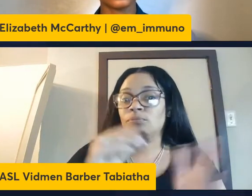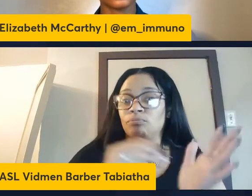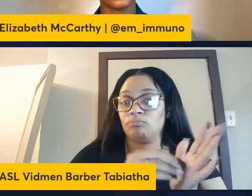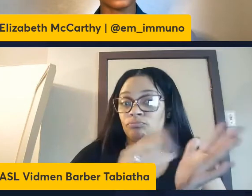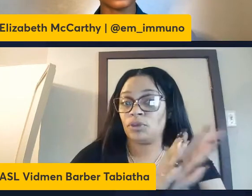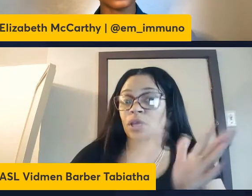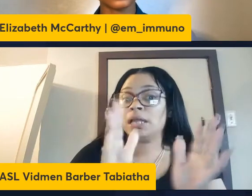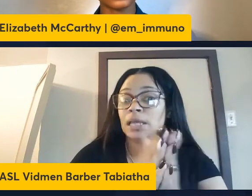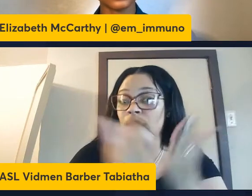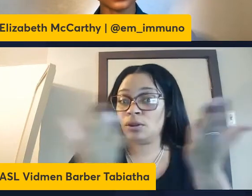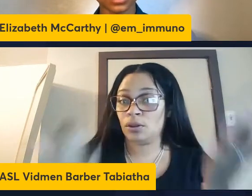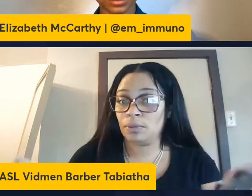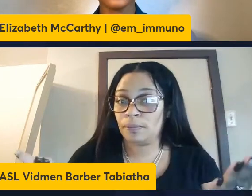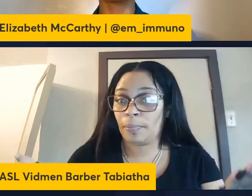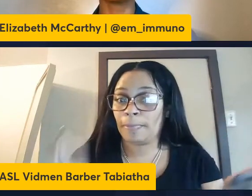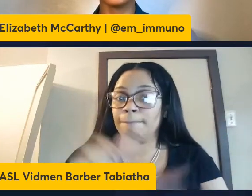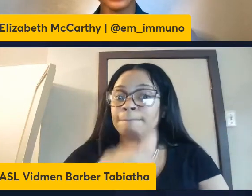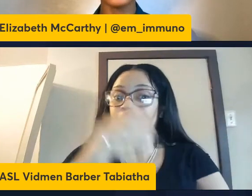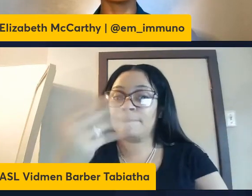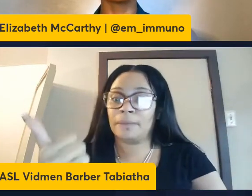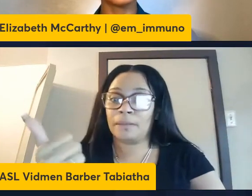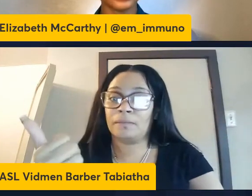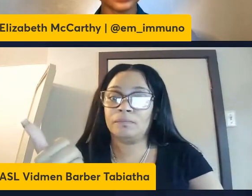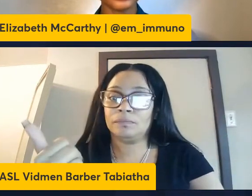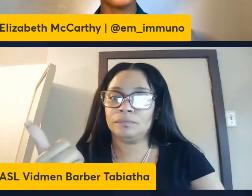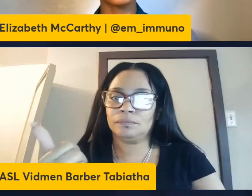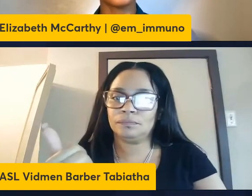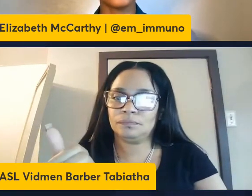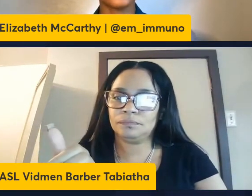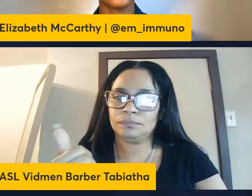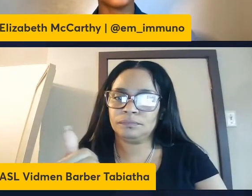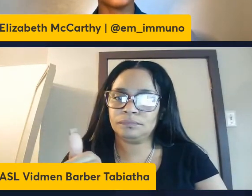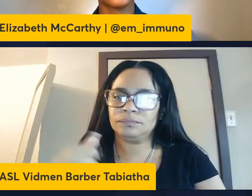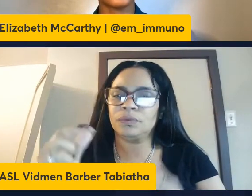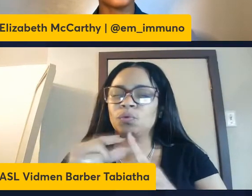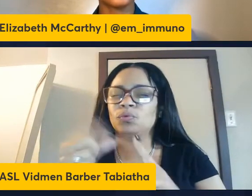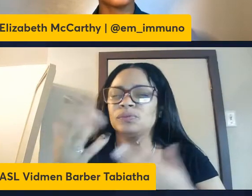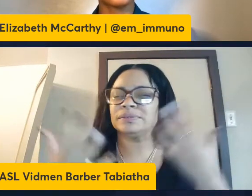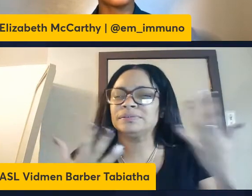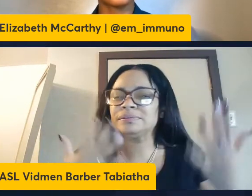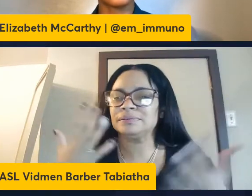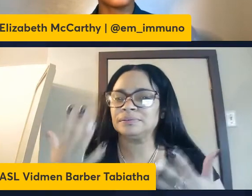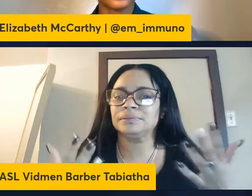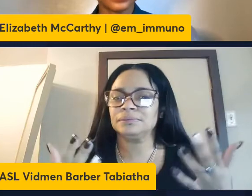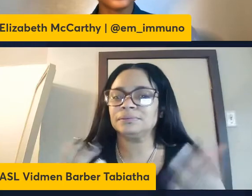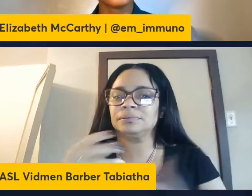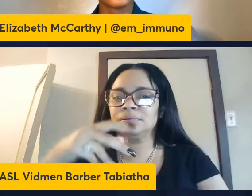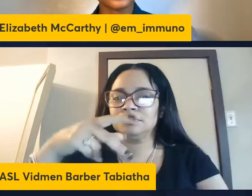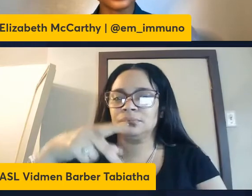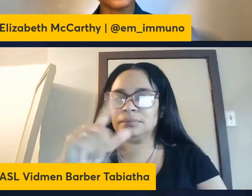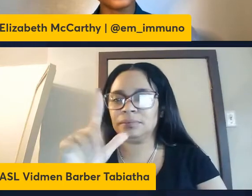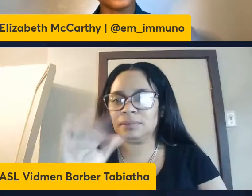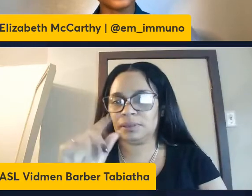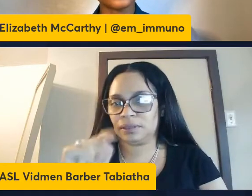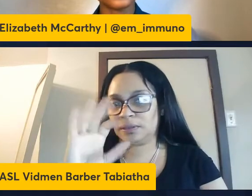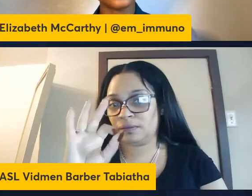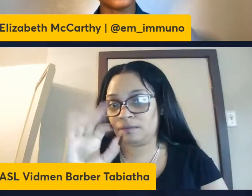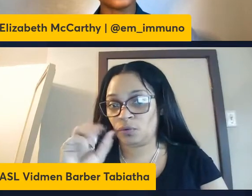well, and loads of other Python, what's the word, platforms. So there's loads of other ones.